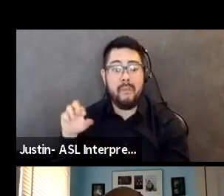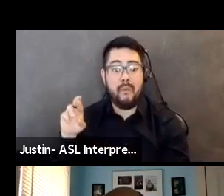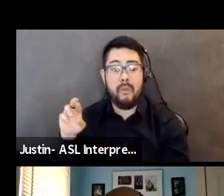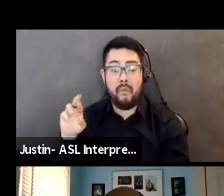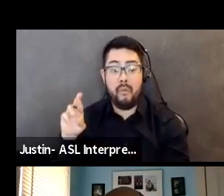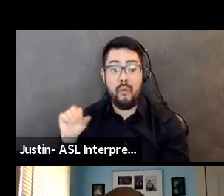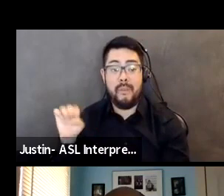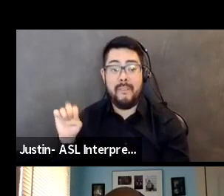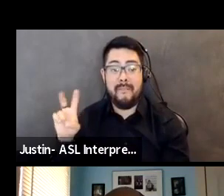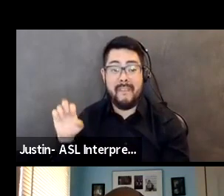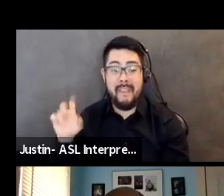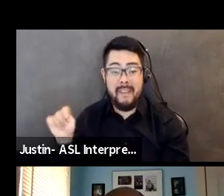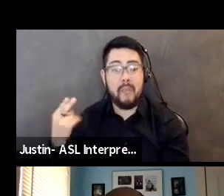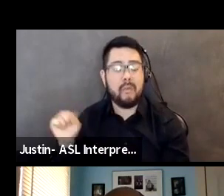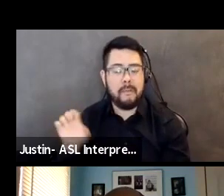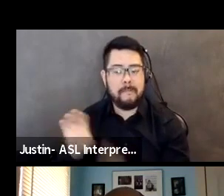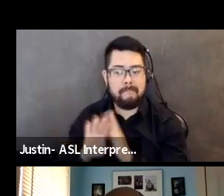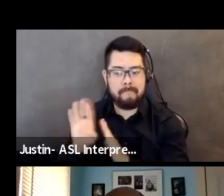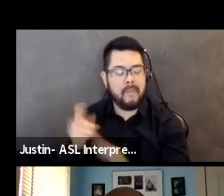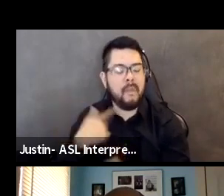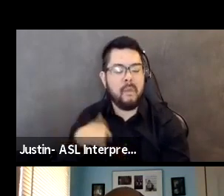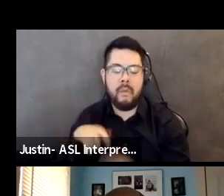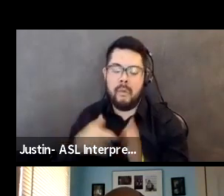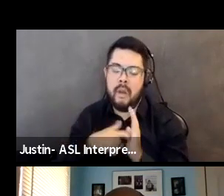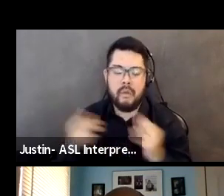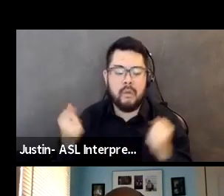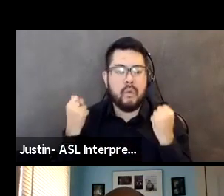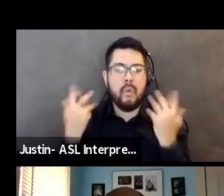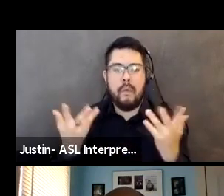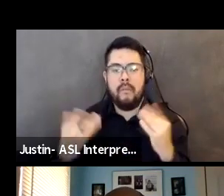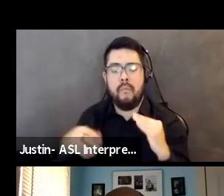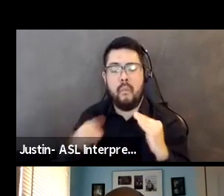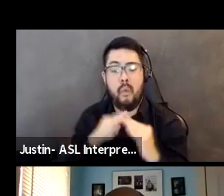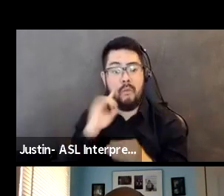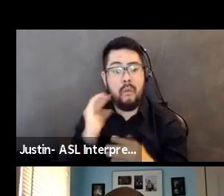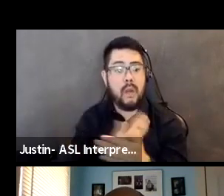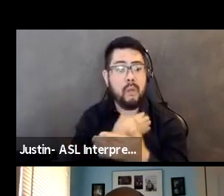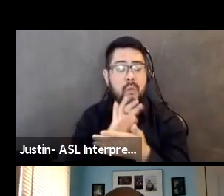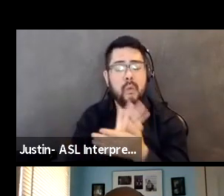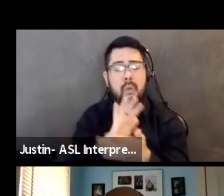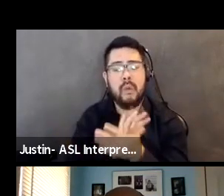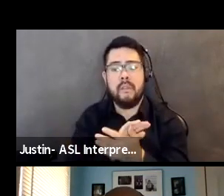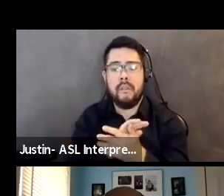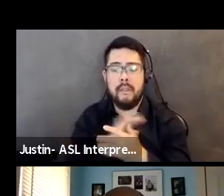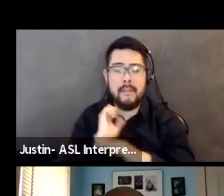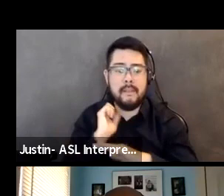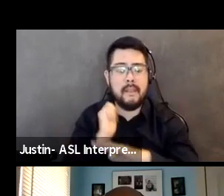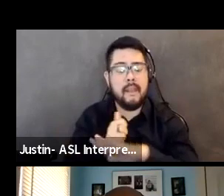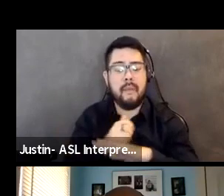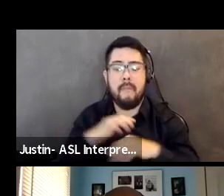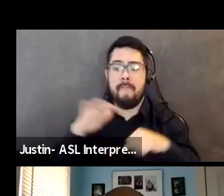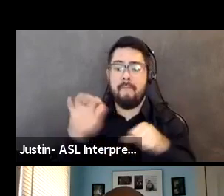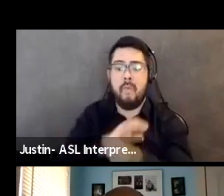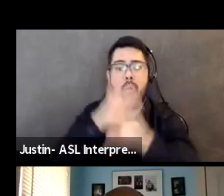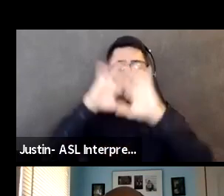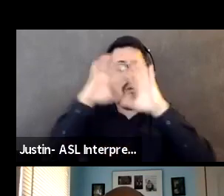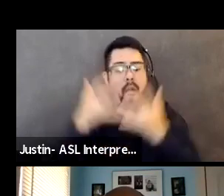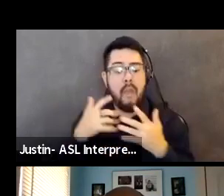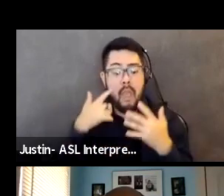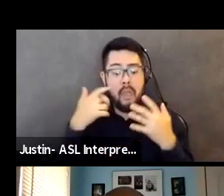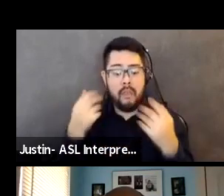developed we need so much more in our schools in order to develop whole healthy uh